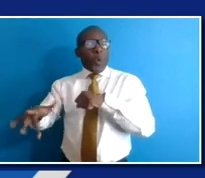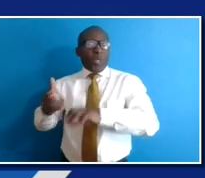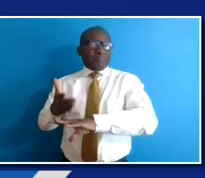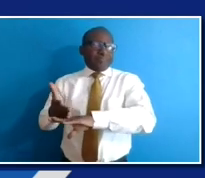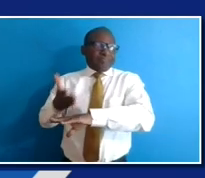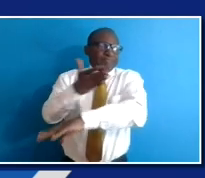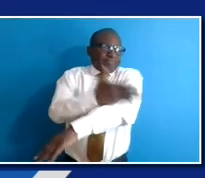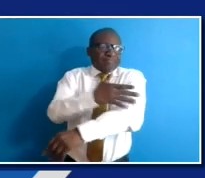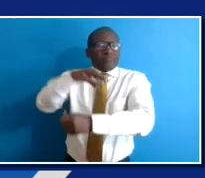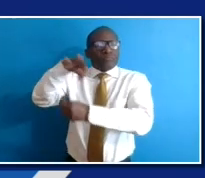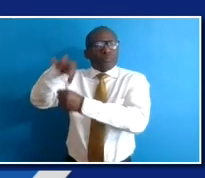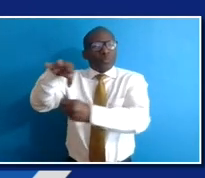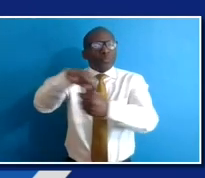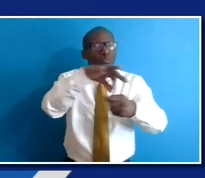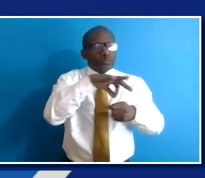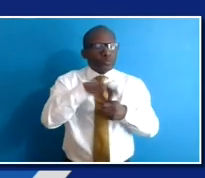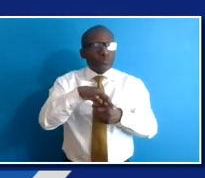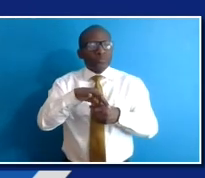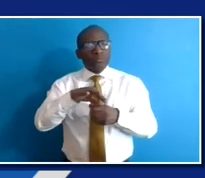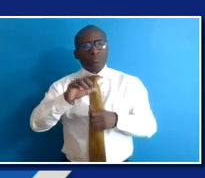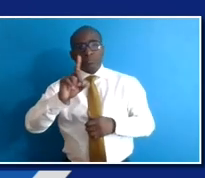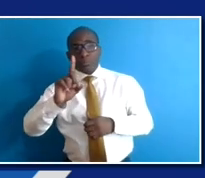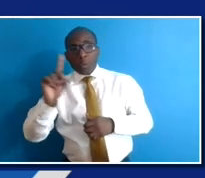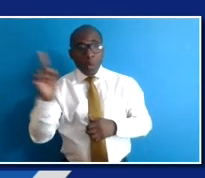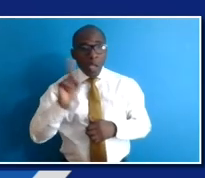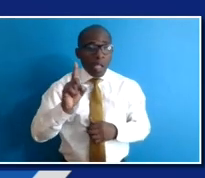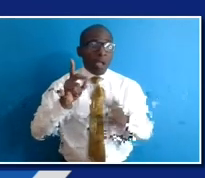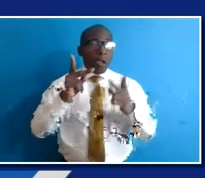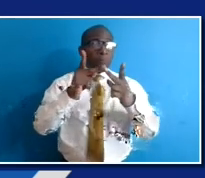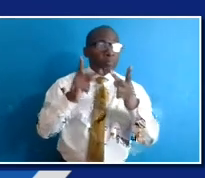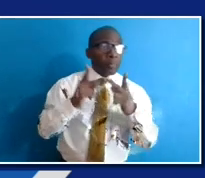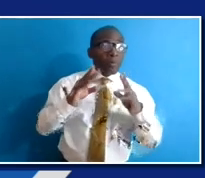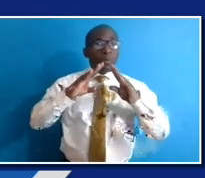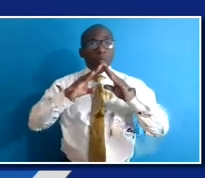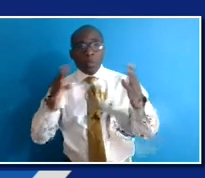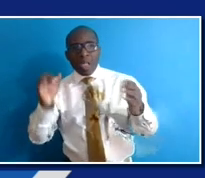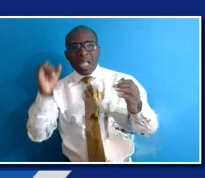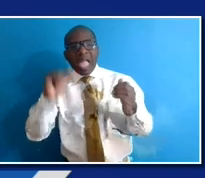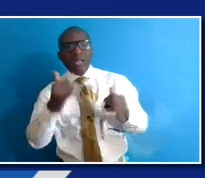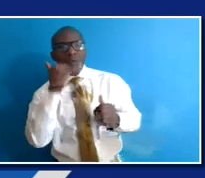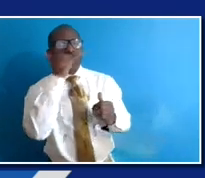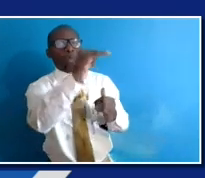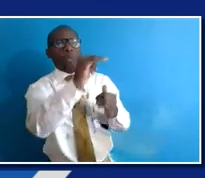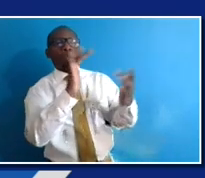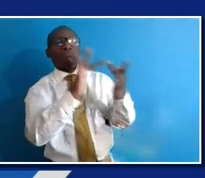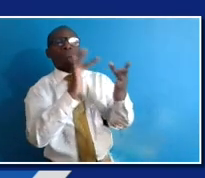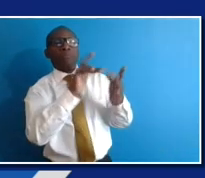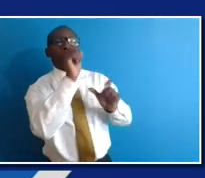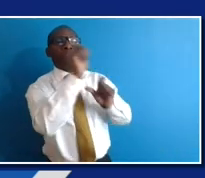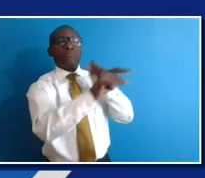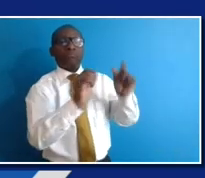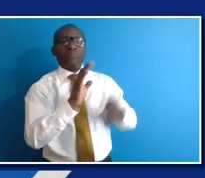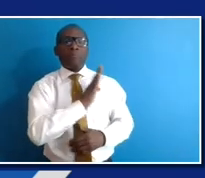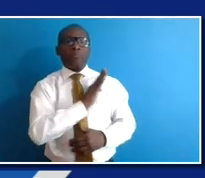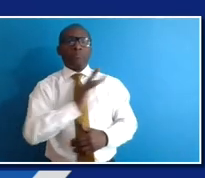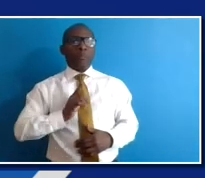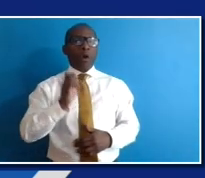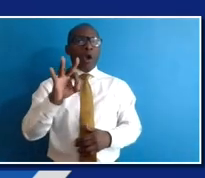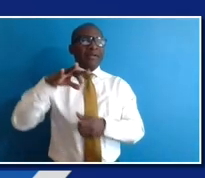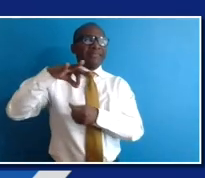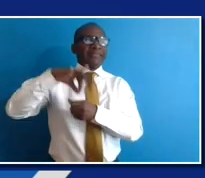check locally with the Board of Elections. But early voting is open, and today early voting goes until